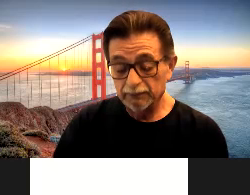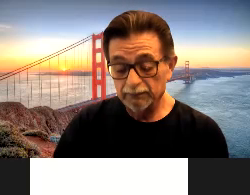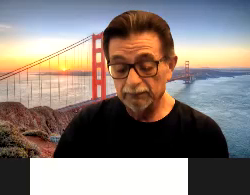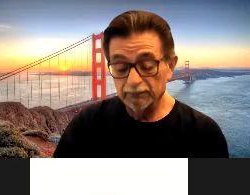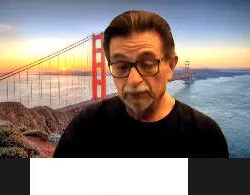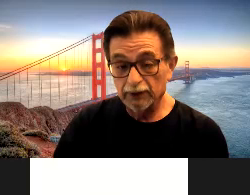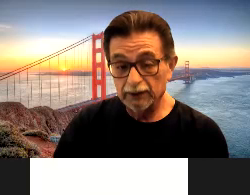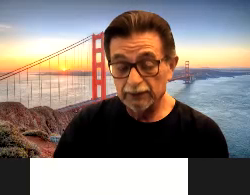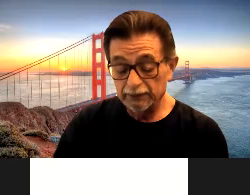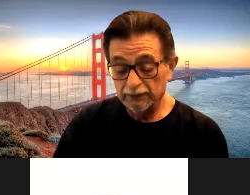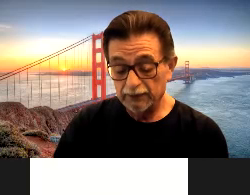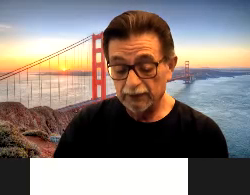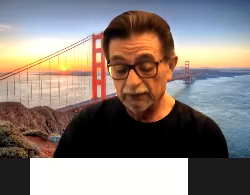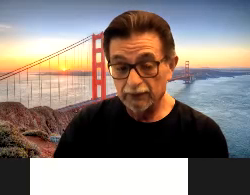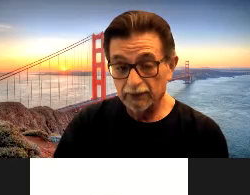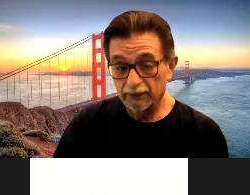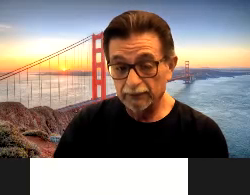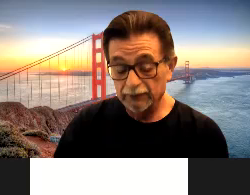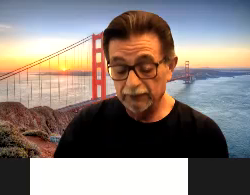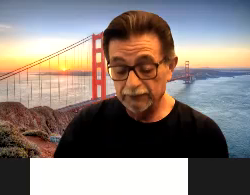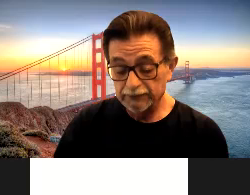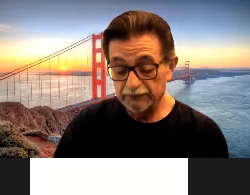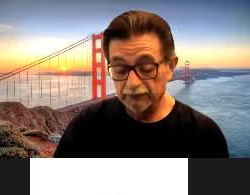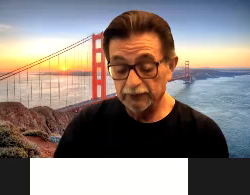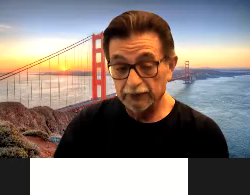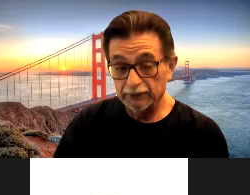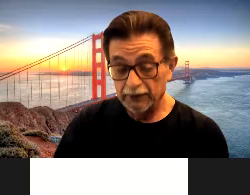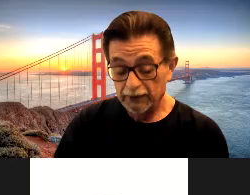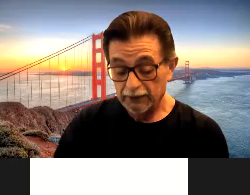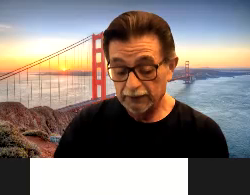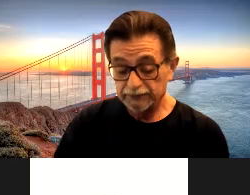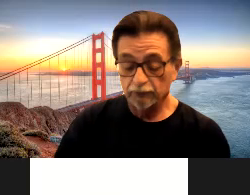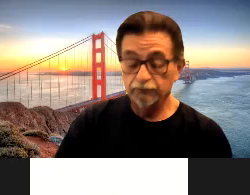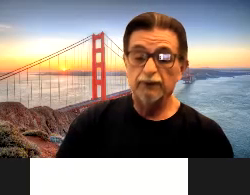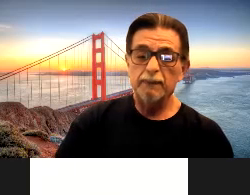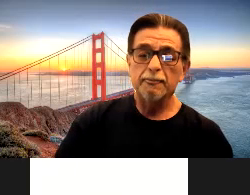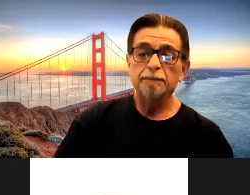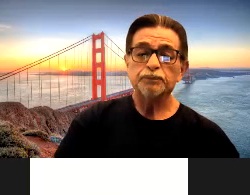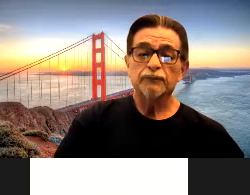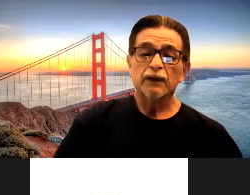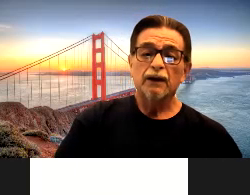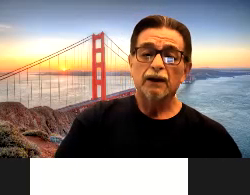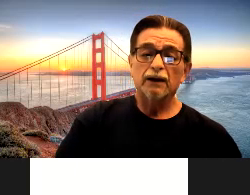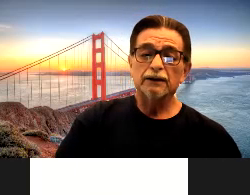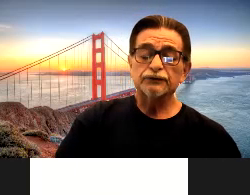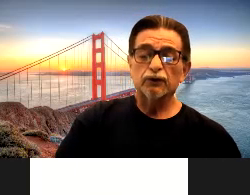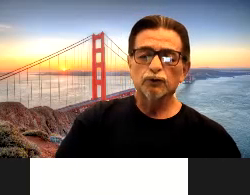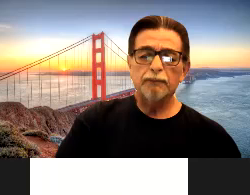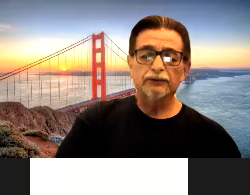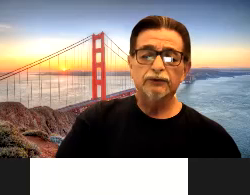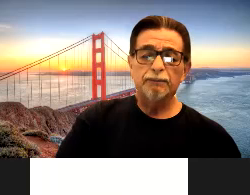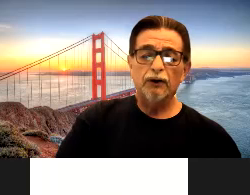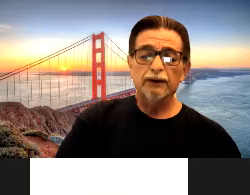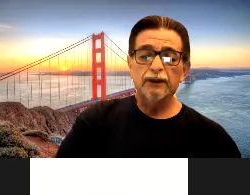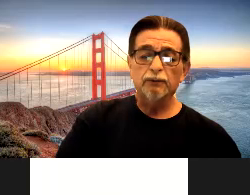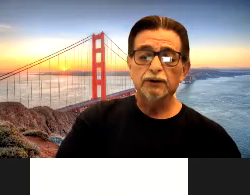strontium, boron, argon, silicon, and sulfur. And let's go